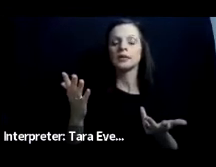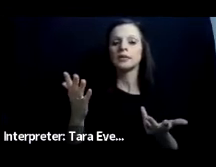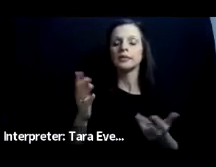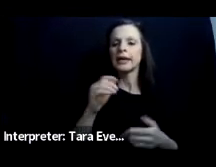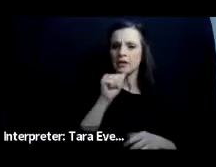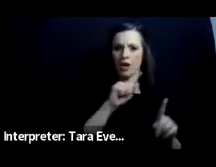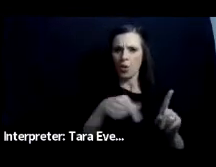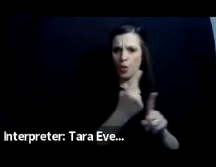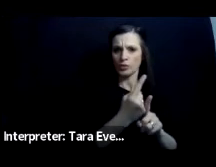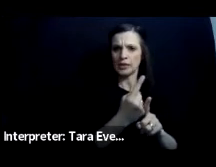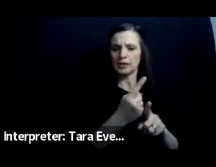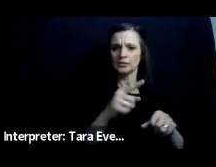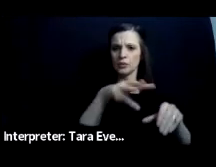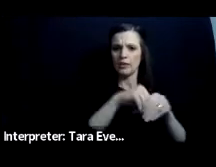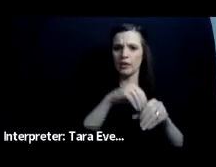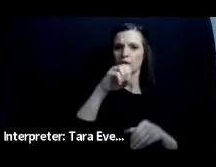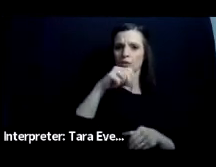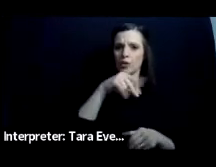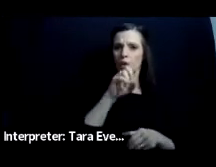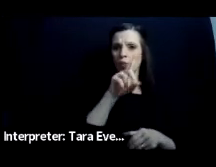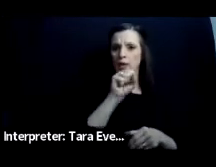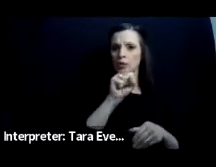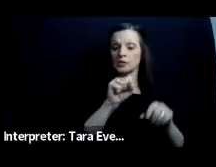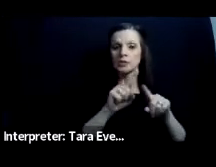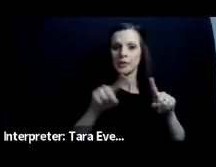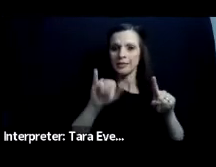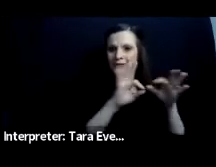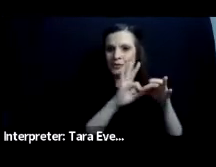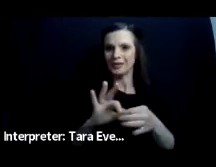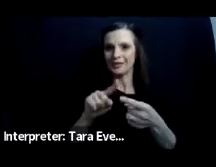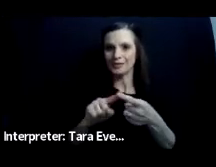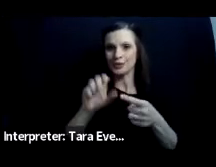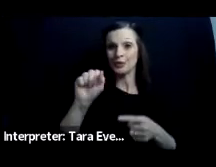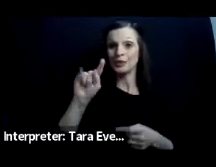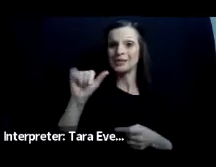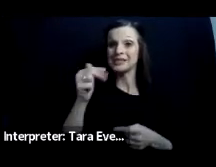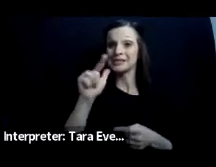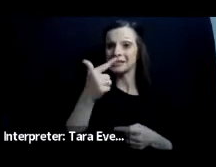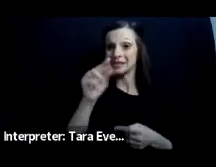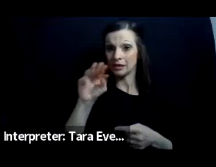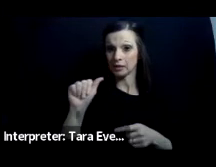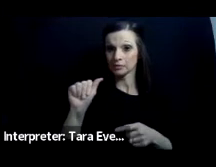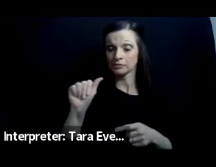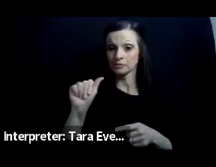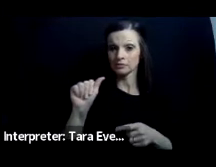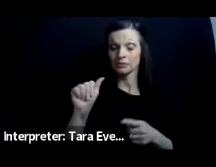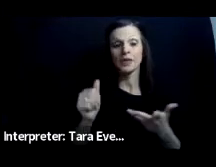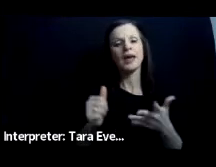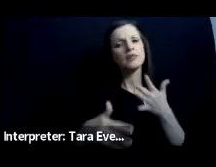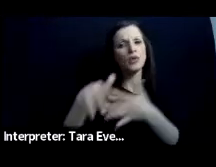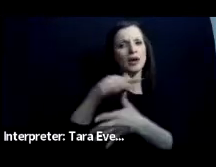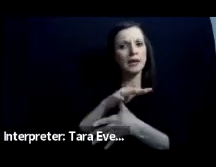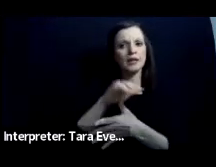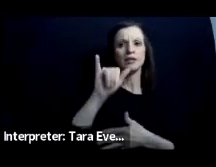opioid mixtures, has to do with stigma. Primarily has to do with stigma because, as we'll see in a little